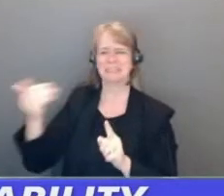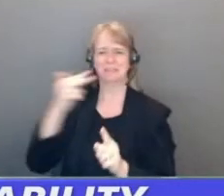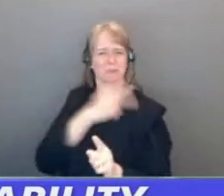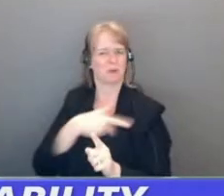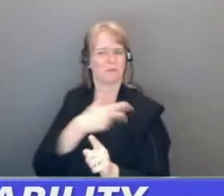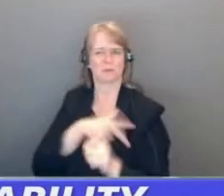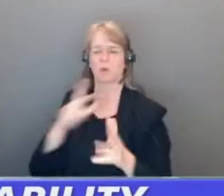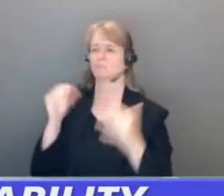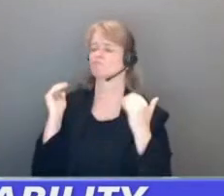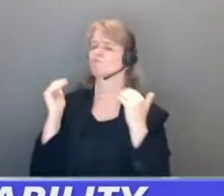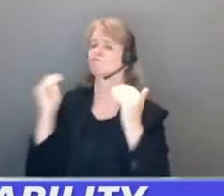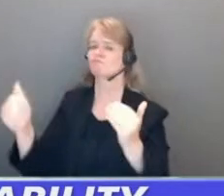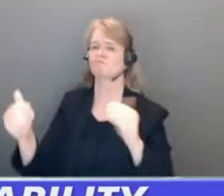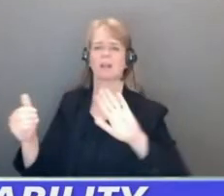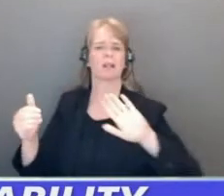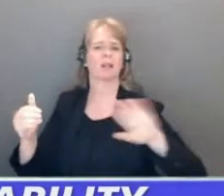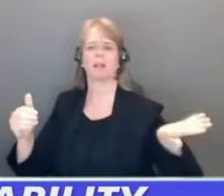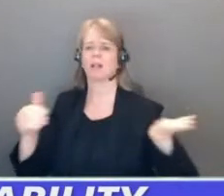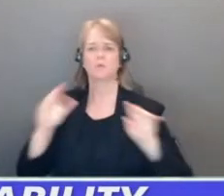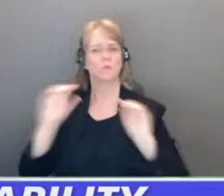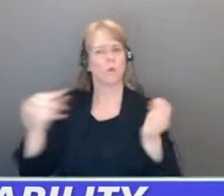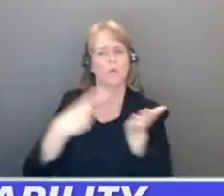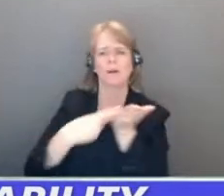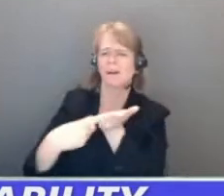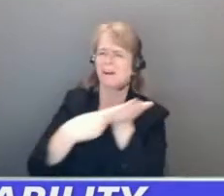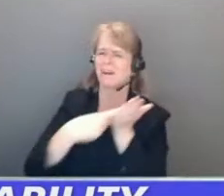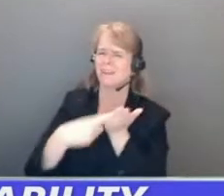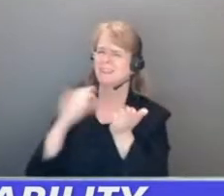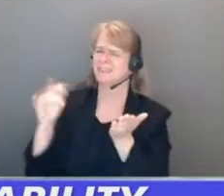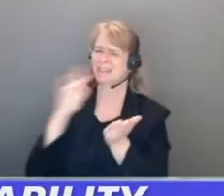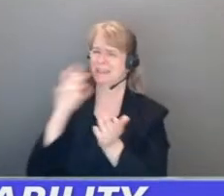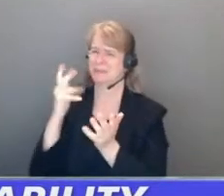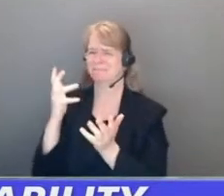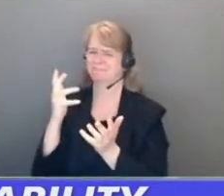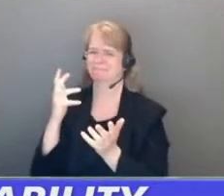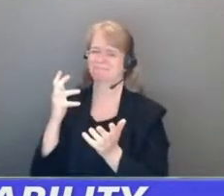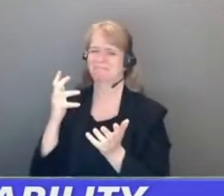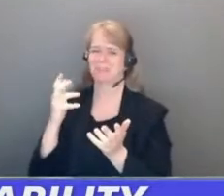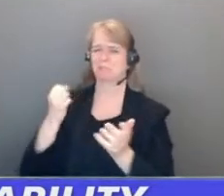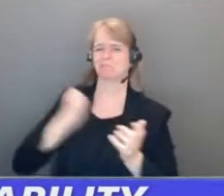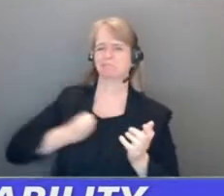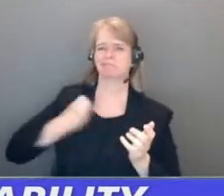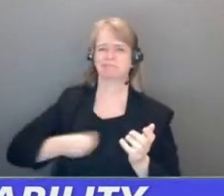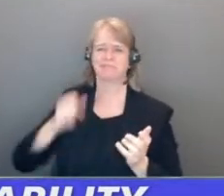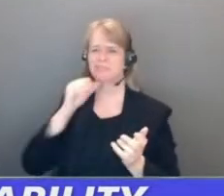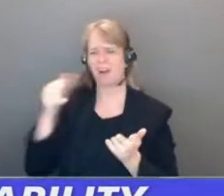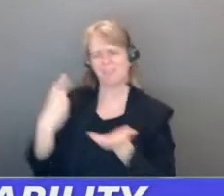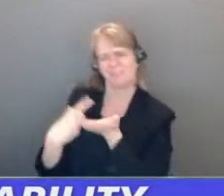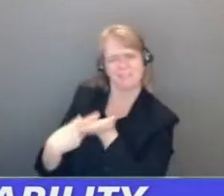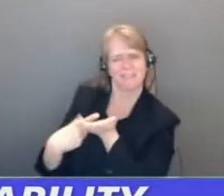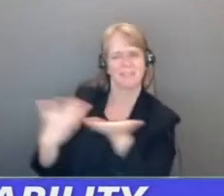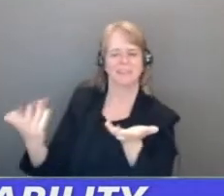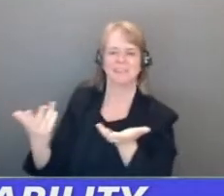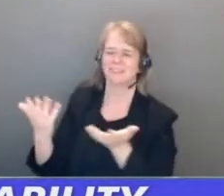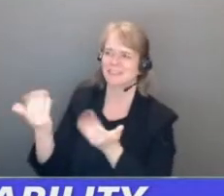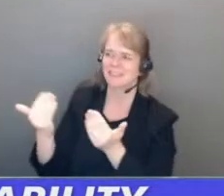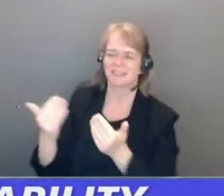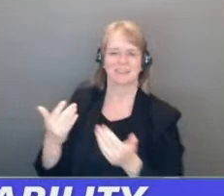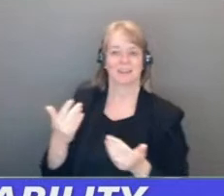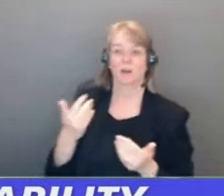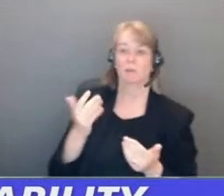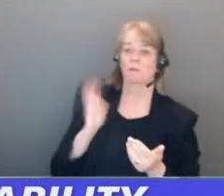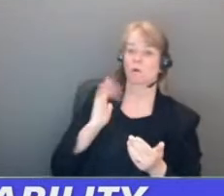rough shed manner. And I know certainly when I was Minister of Municipal Affairs, one of the things I prided myself on was